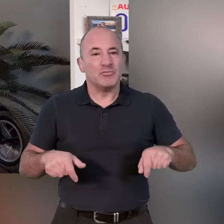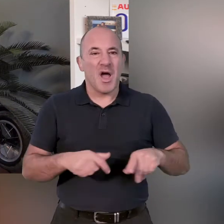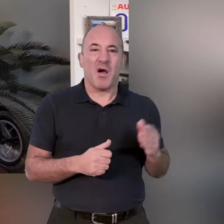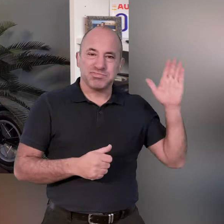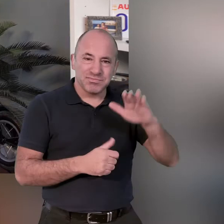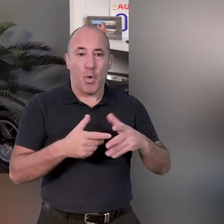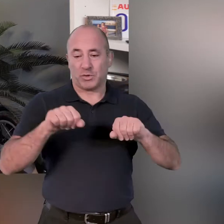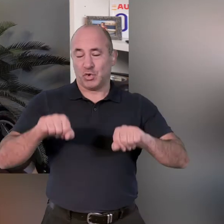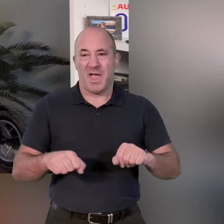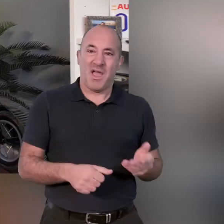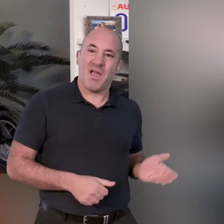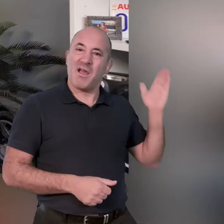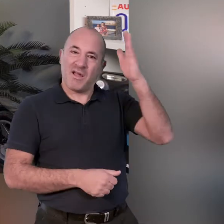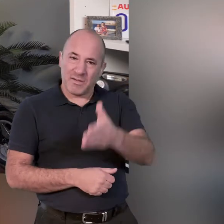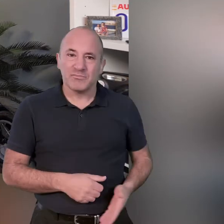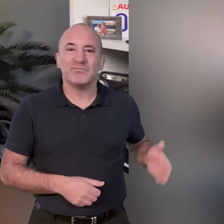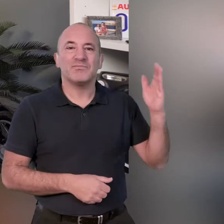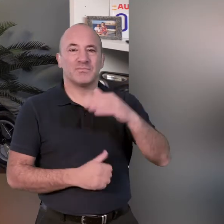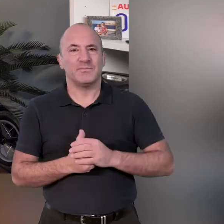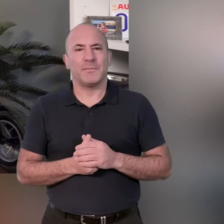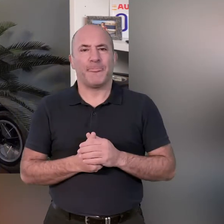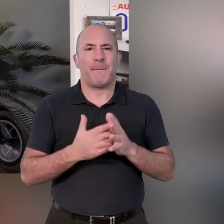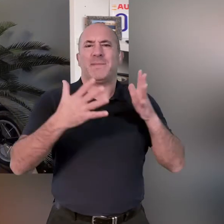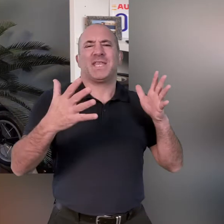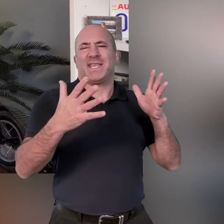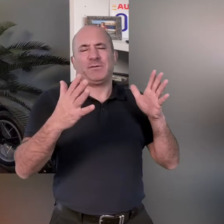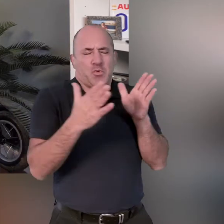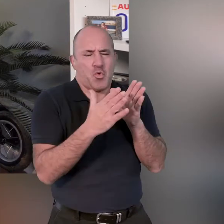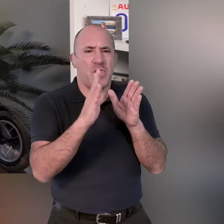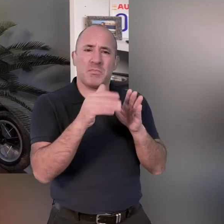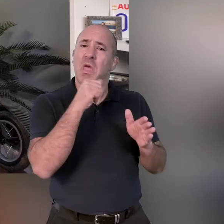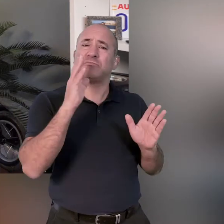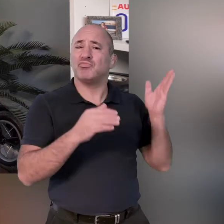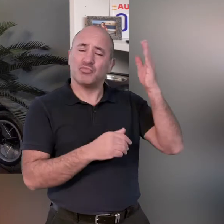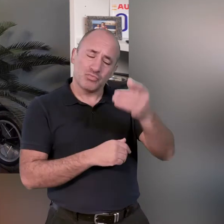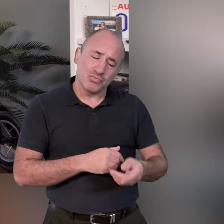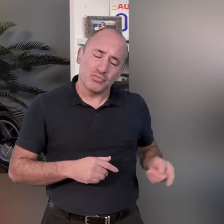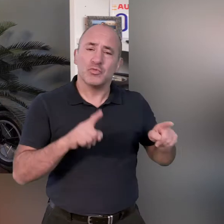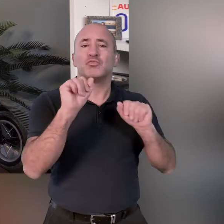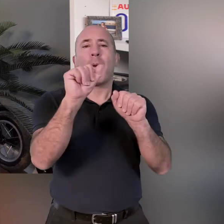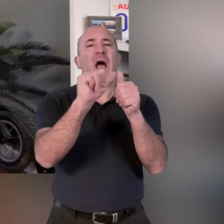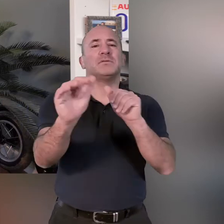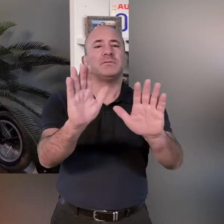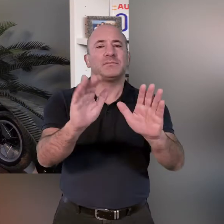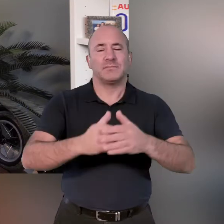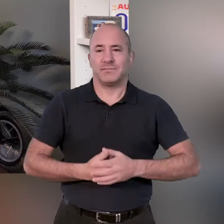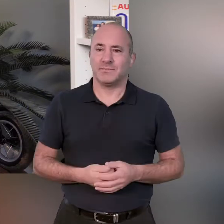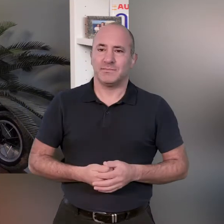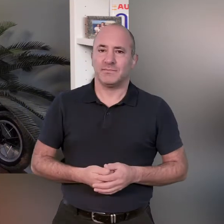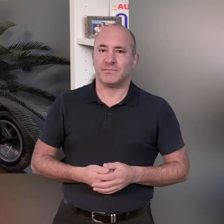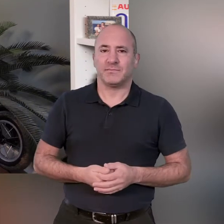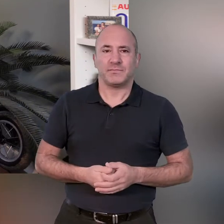down just by the side of your chair there. Nice big circle, not too big, not too small, but just the best of your